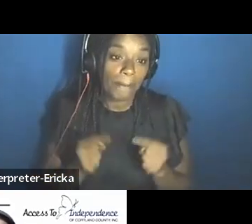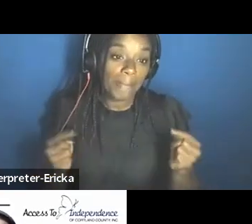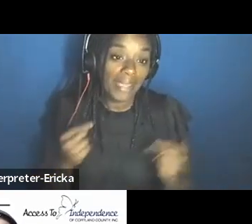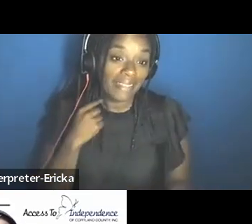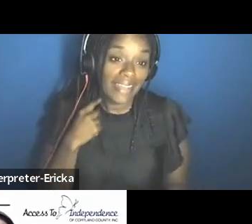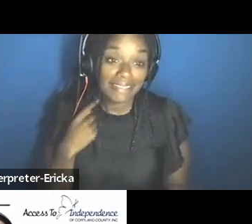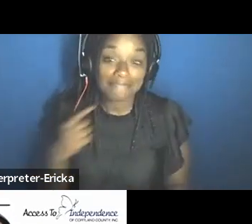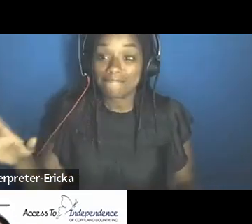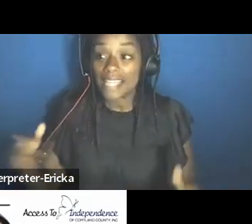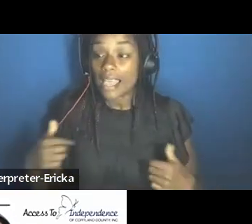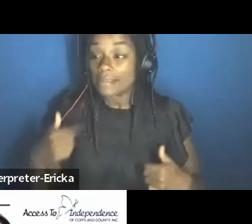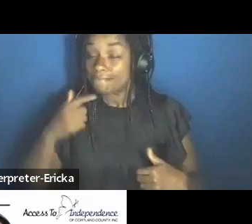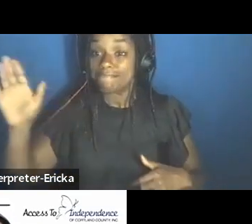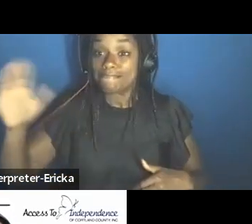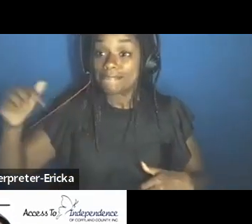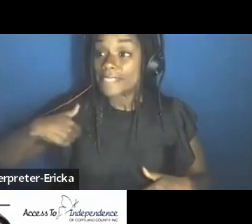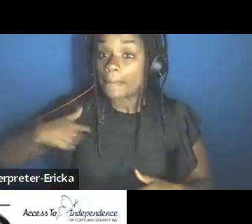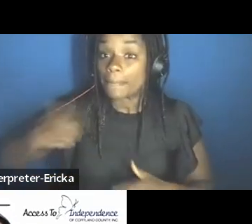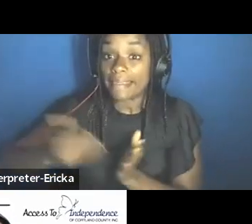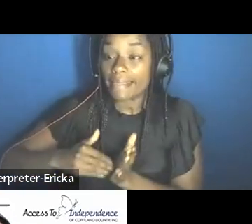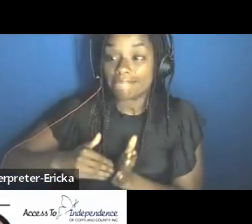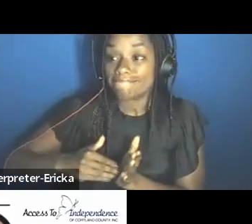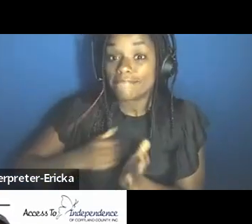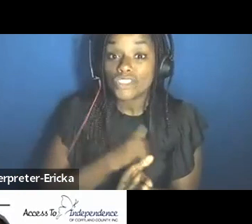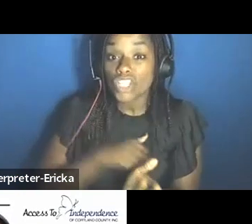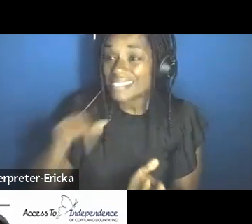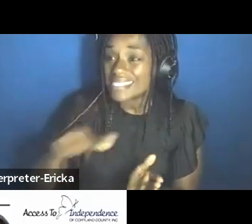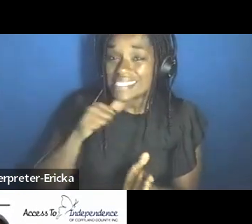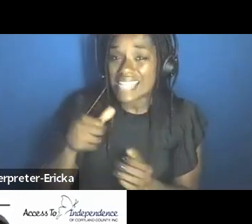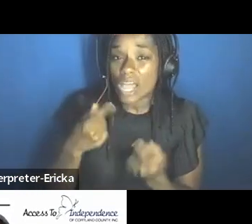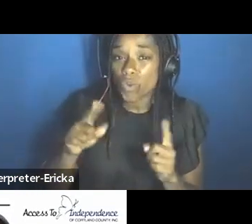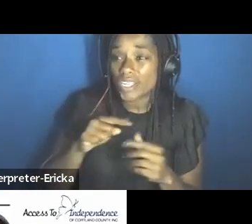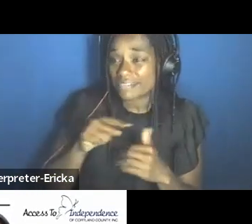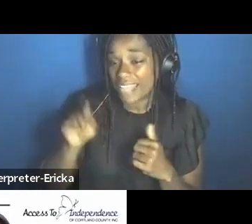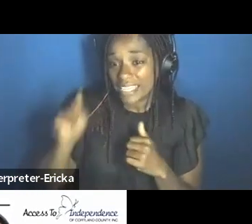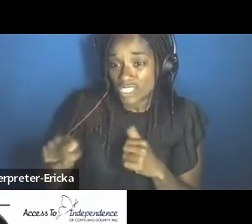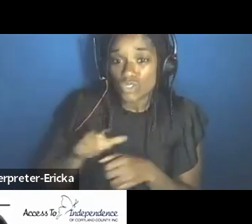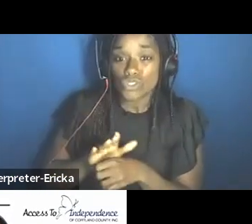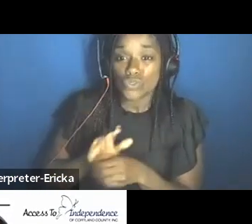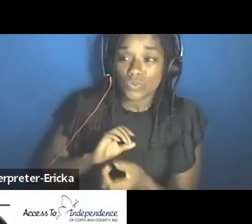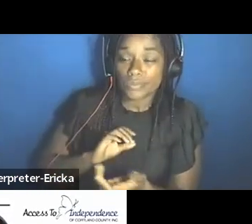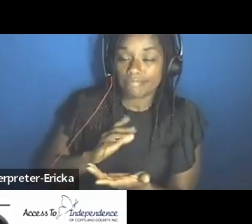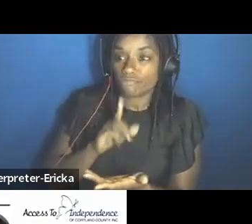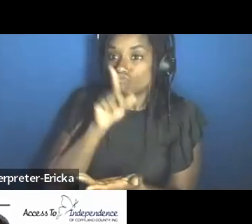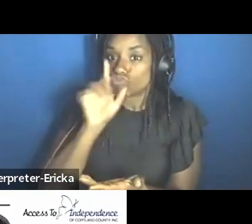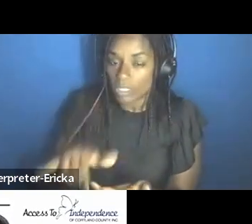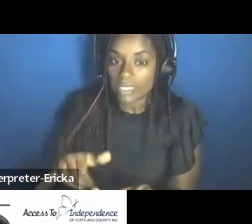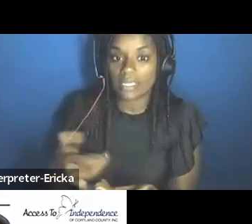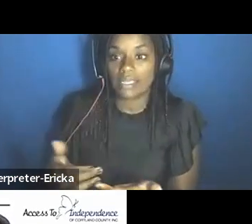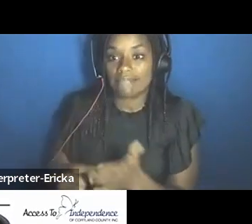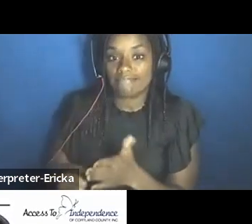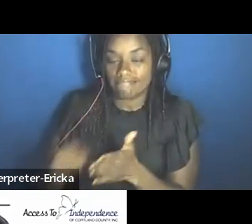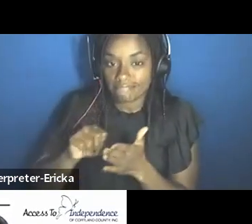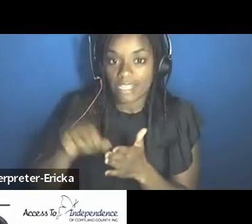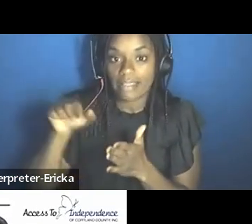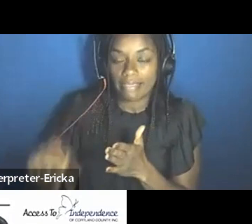Hey, hi, this is not working. Can you please enforce this ordinance? You know, those are the systems changes that we can do. I